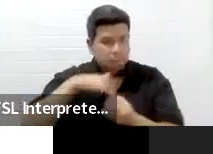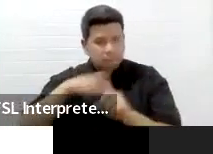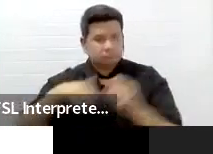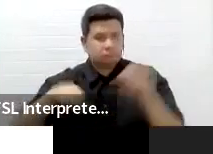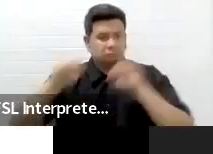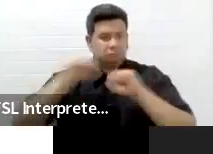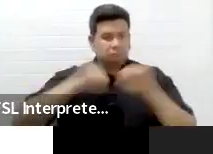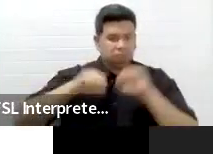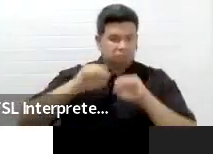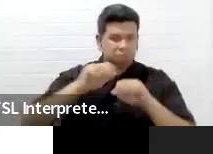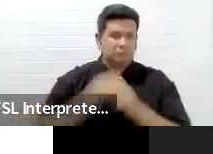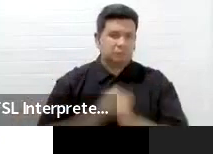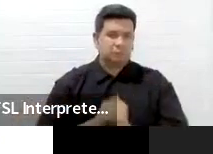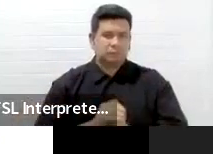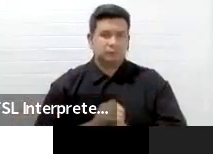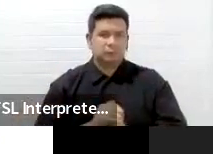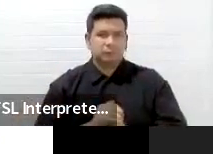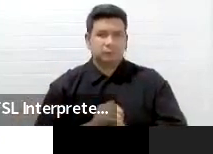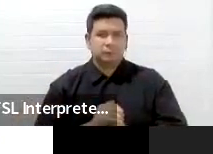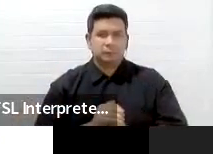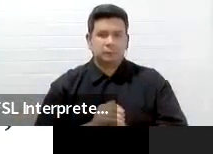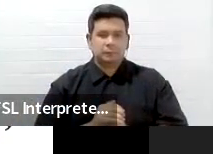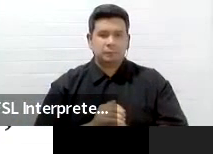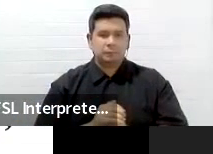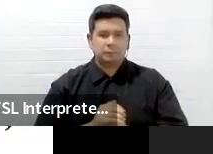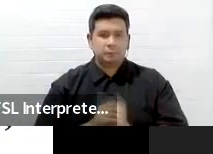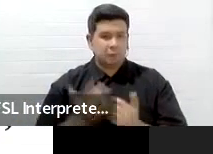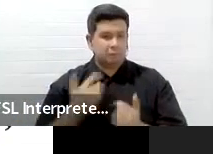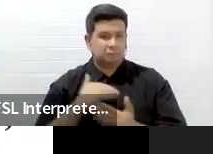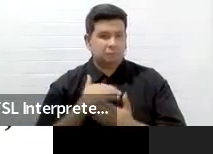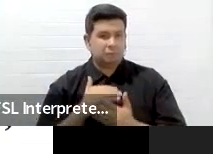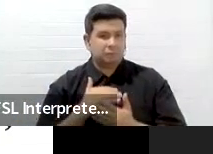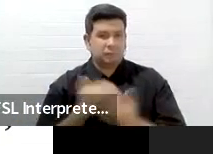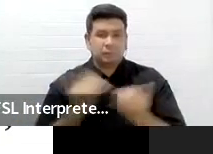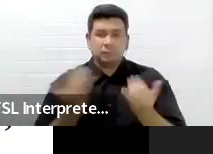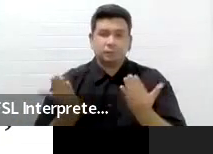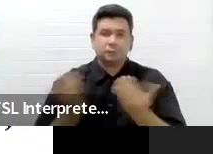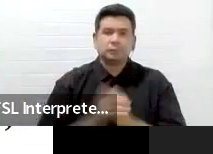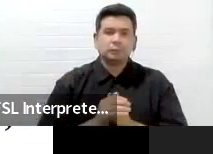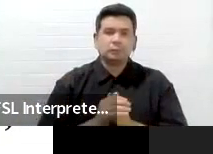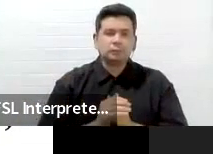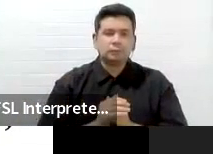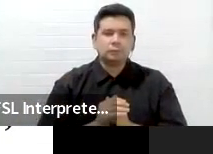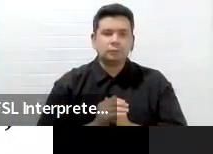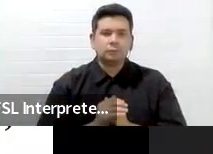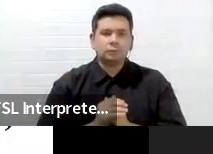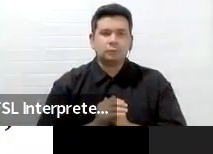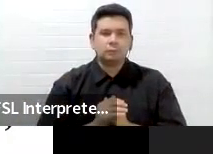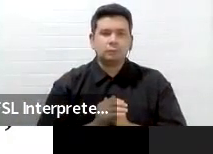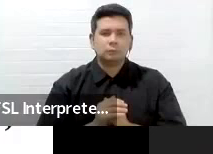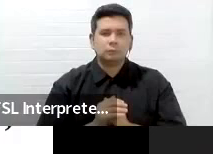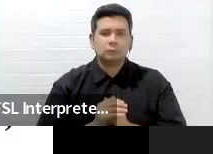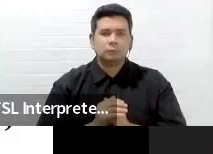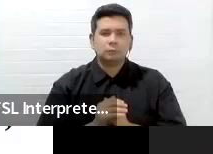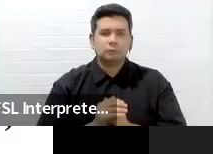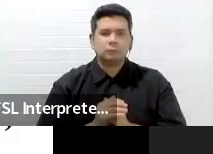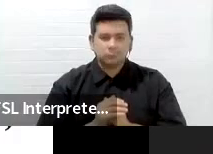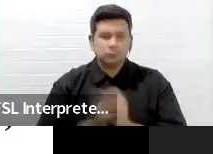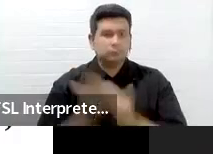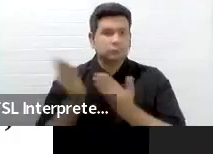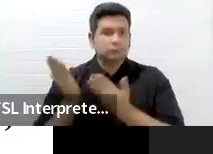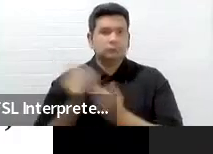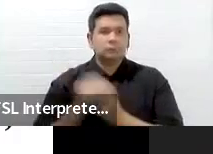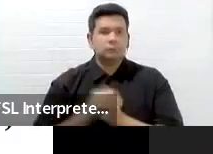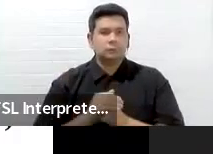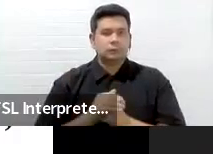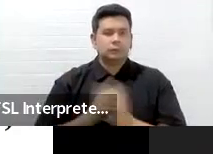suspect whether these were to be believed or not. No? So these were some of the